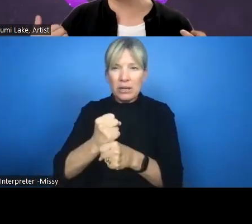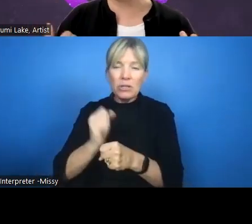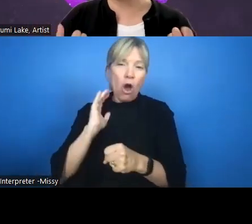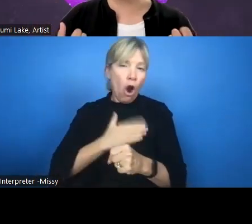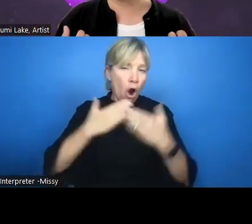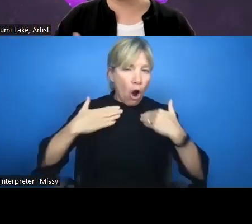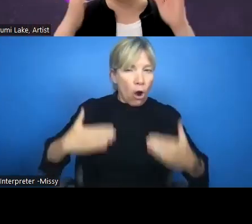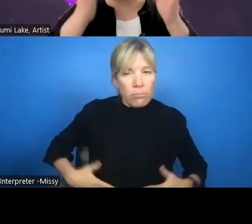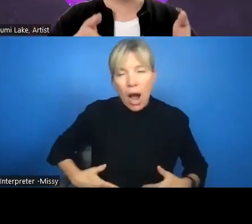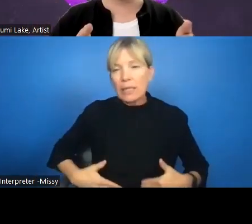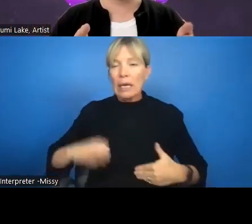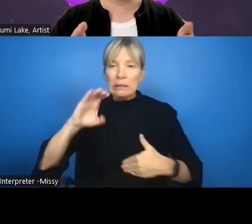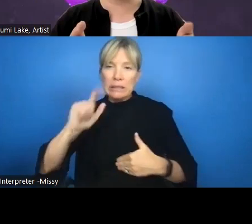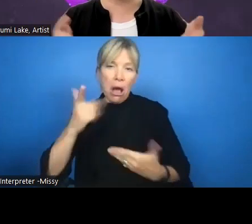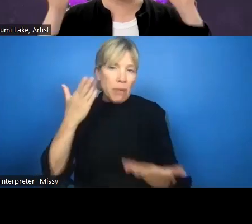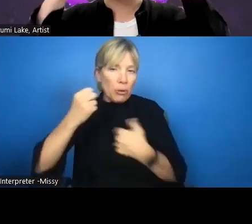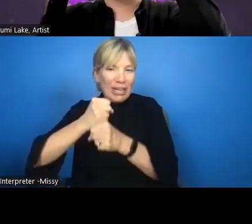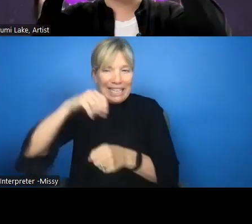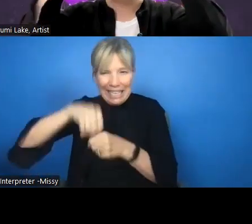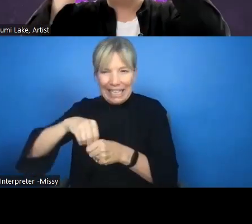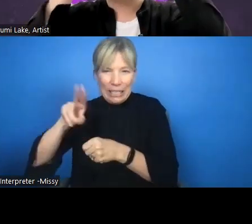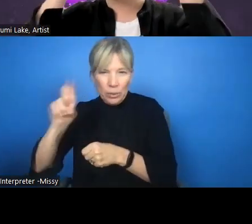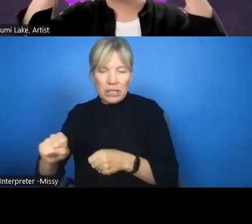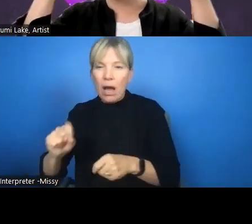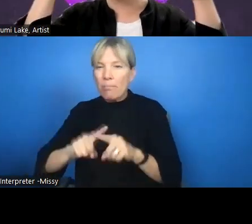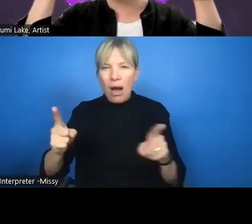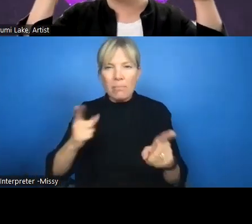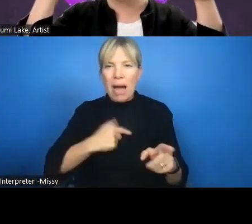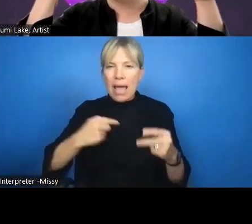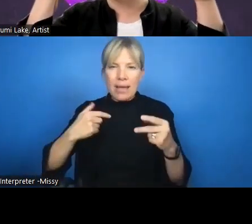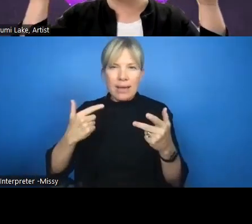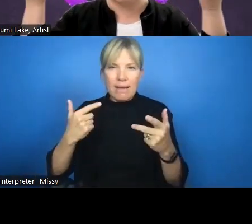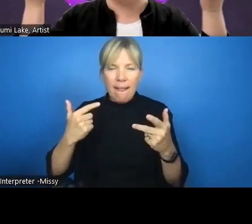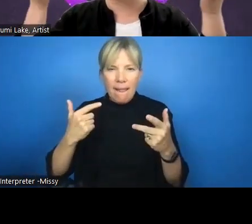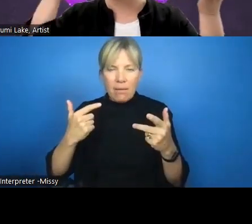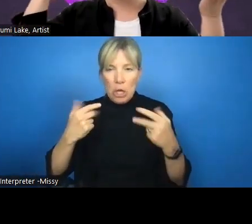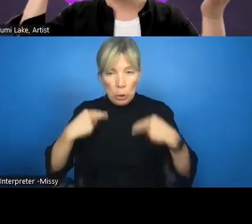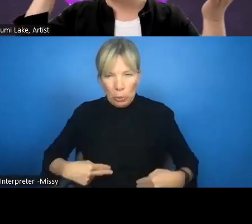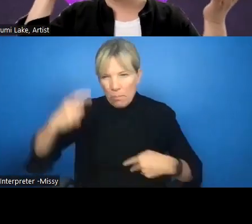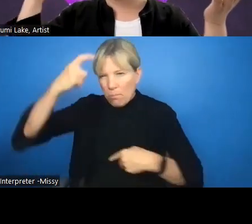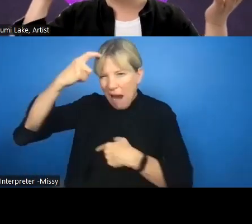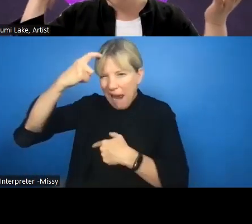cell might be created in here, United States, but my human won't lose any brain.